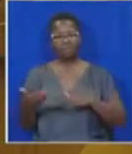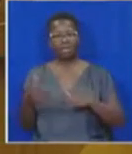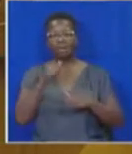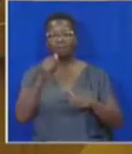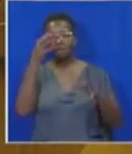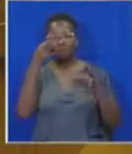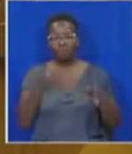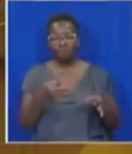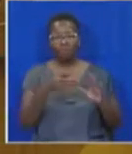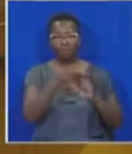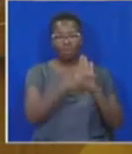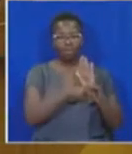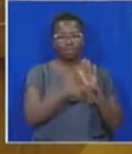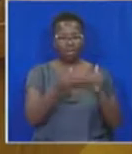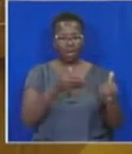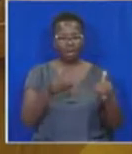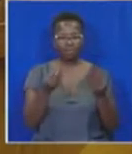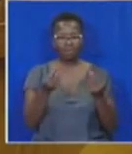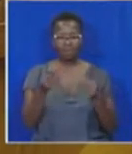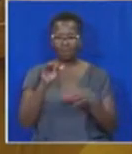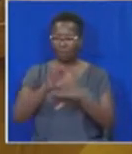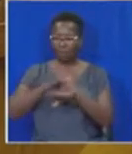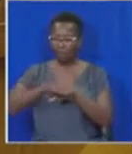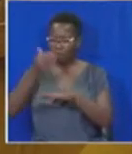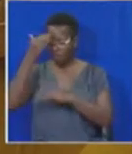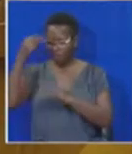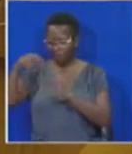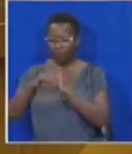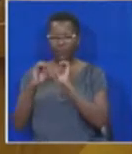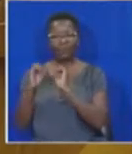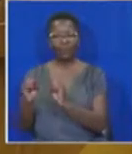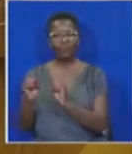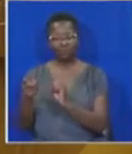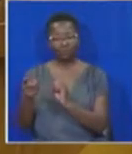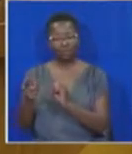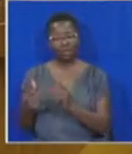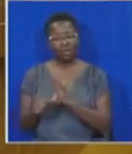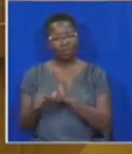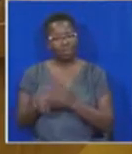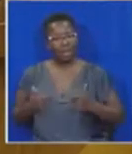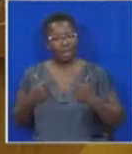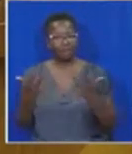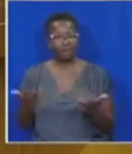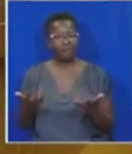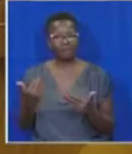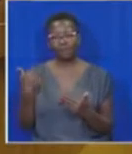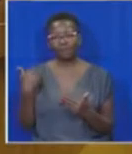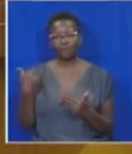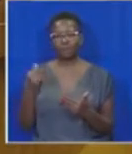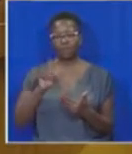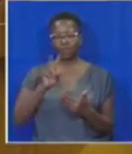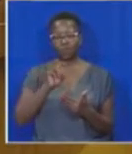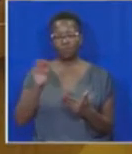and admin level without enough awareness and consideration for the sanctity of human life. Around 2,000 people who were